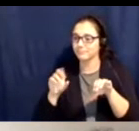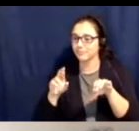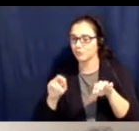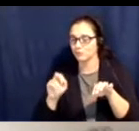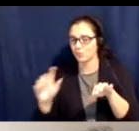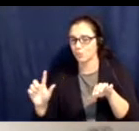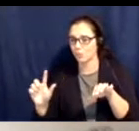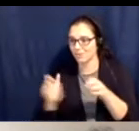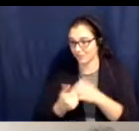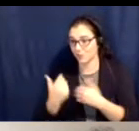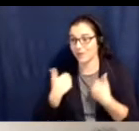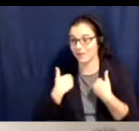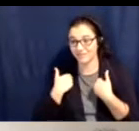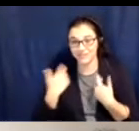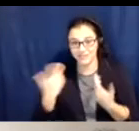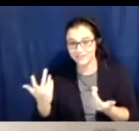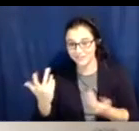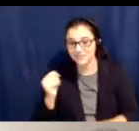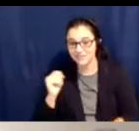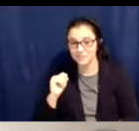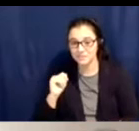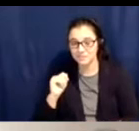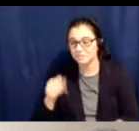Everyone has those.